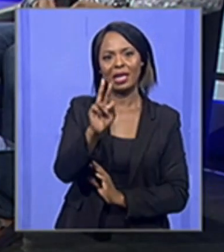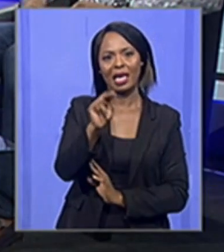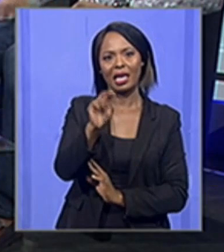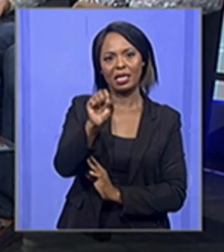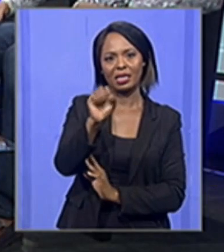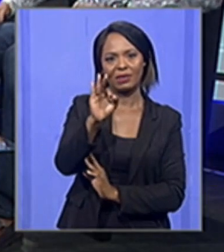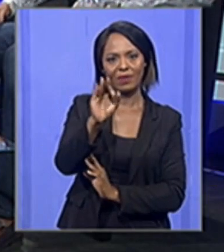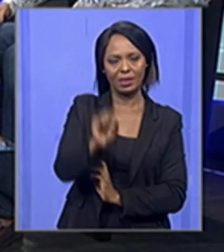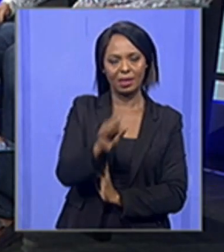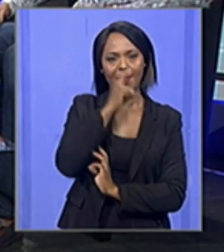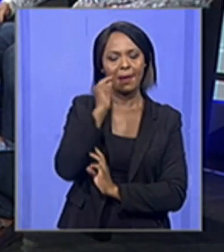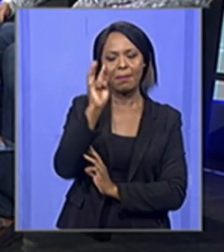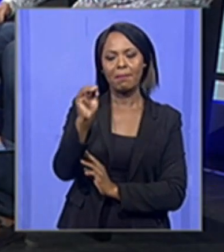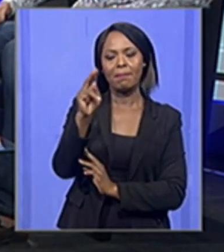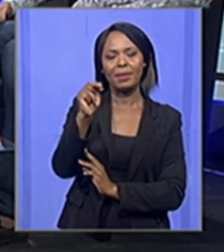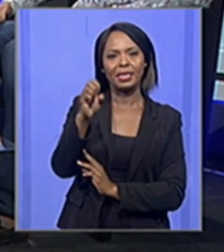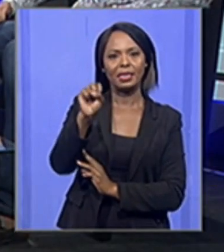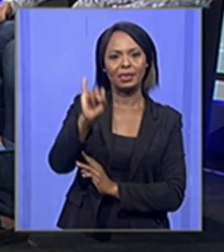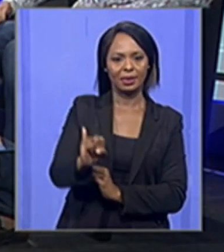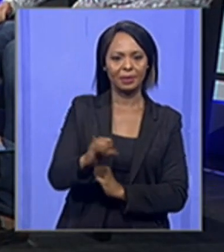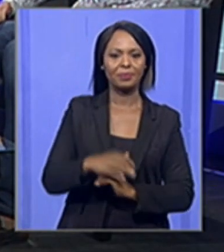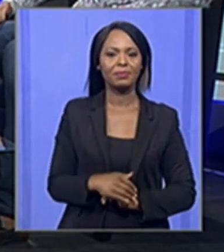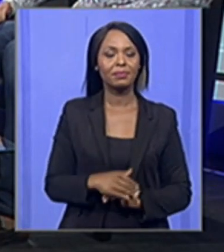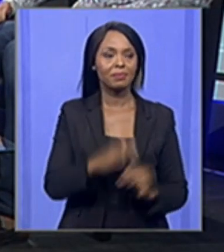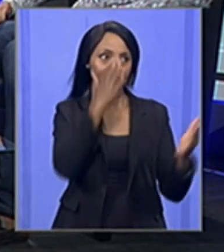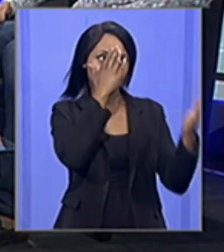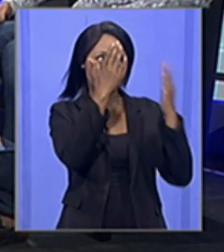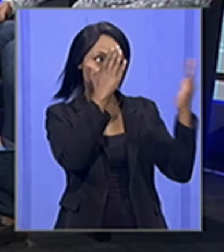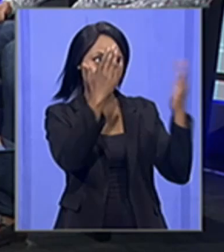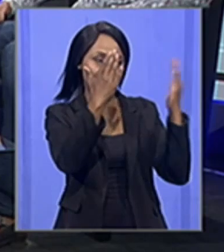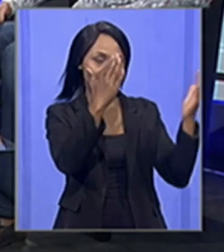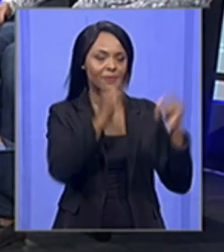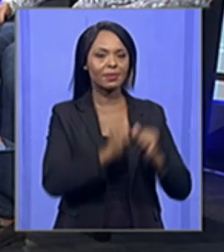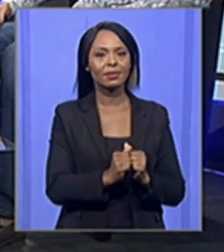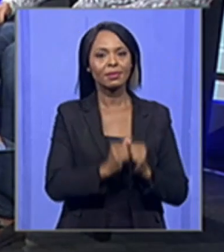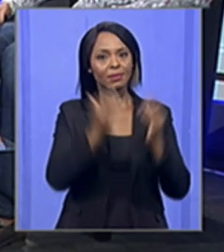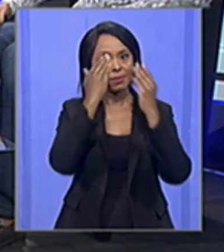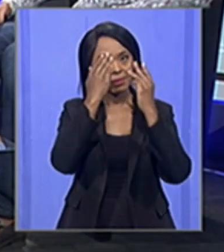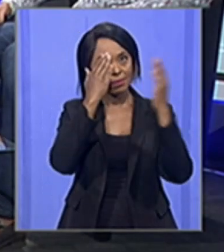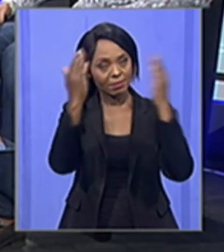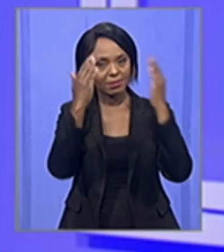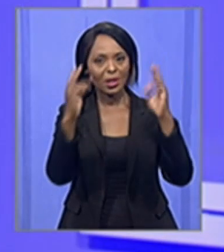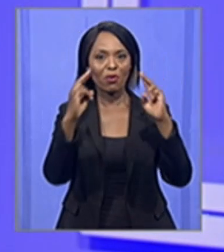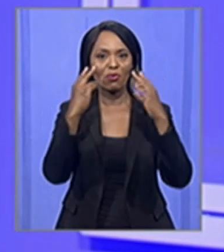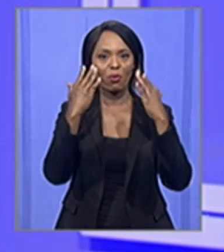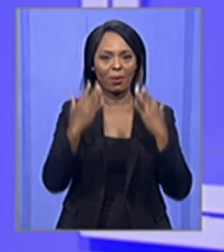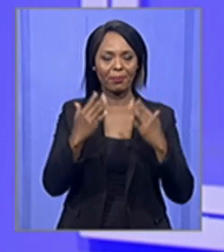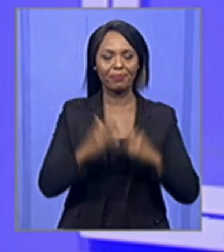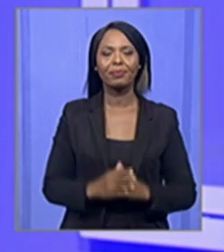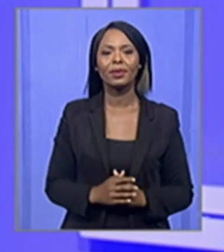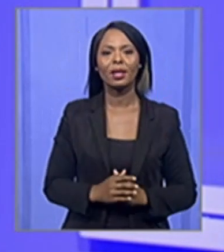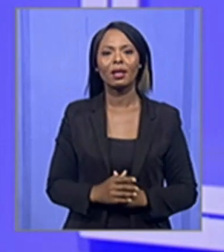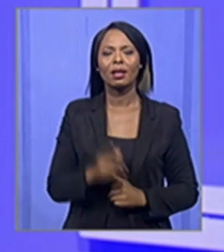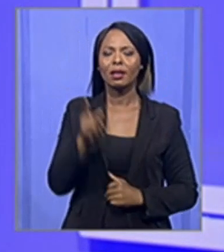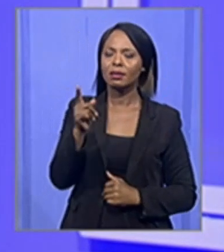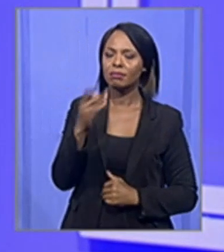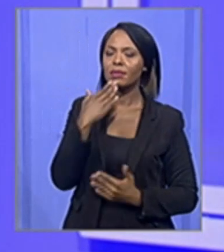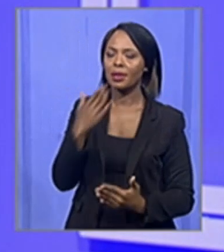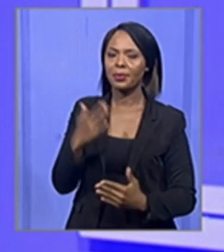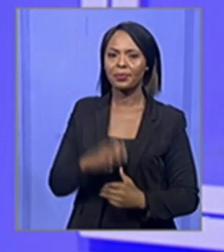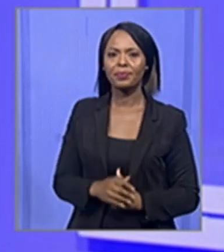ra le amogela. Ga di a ke tšena ke go dumediše le batheletši. Ke a leboga. Morena Munisi ge re